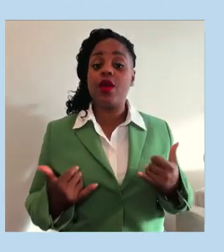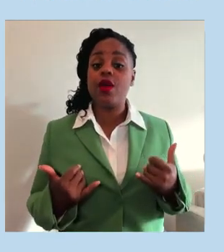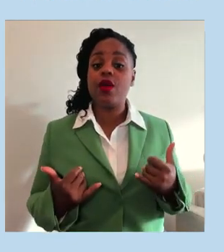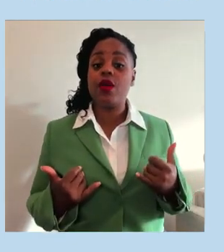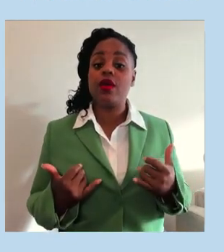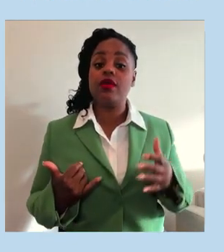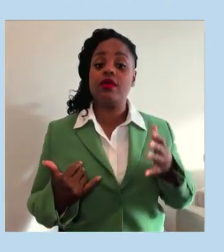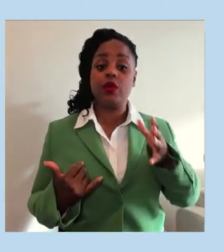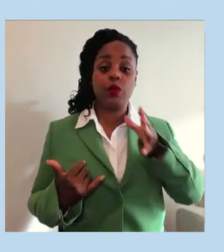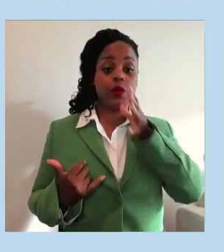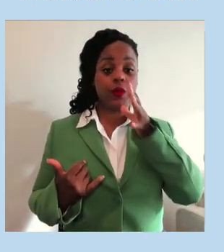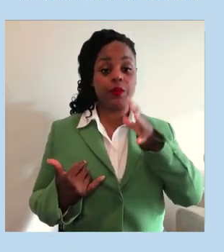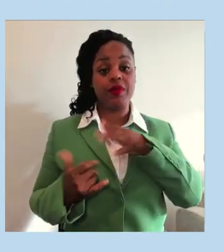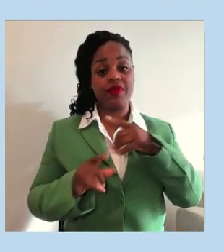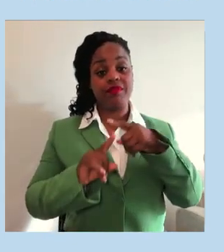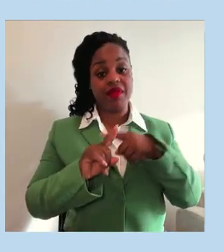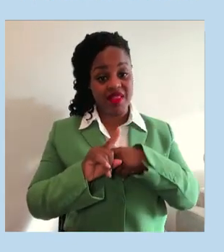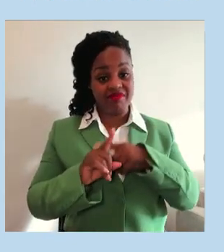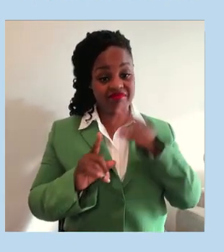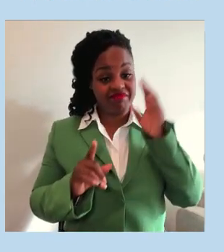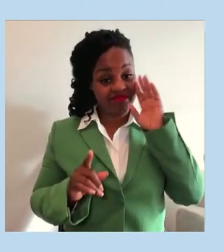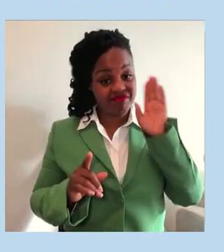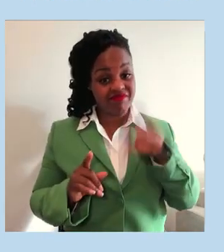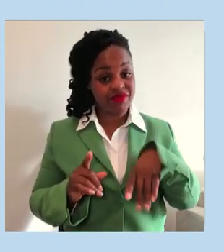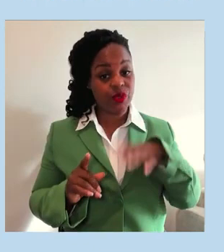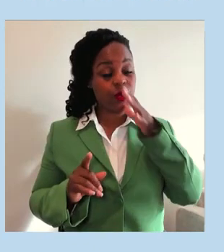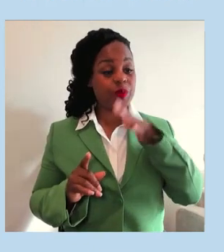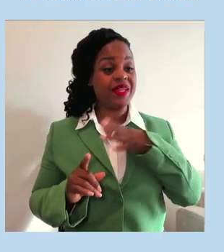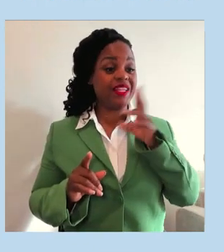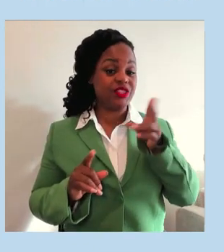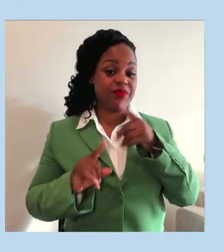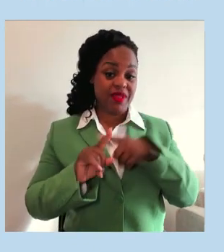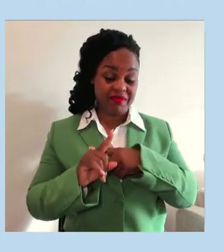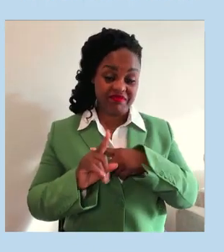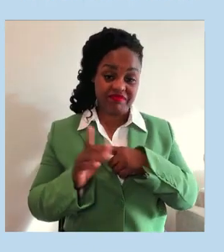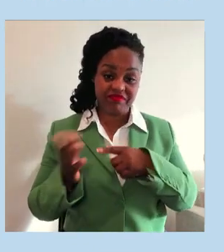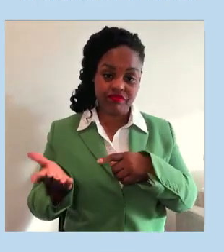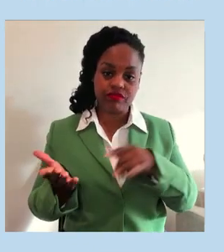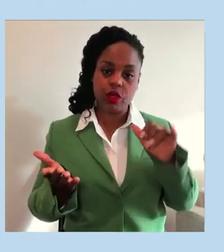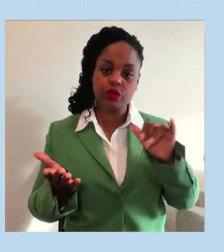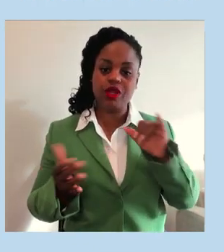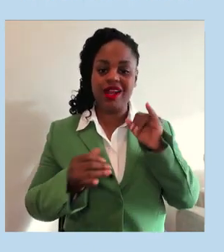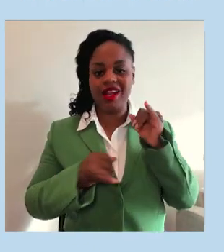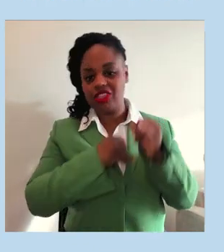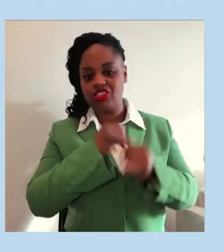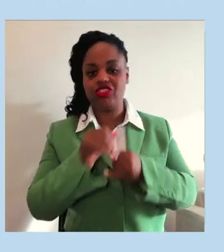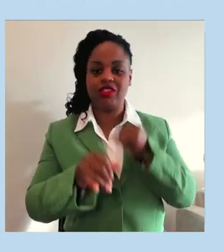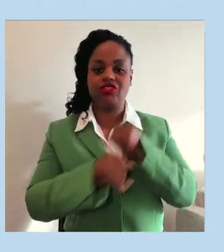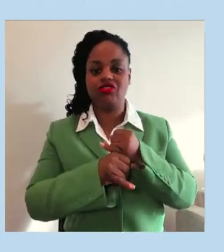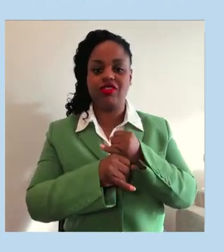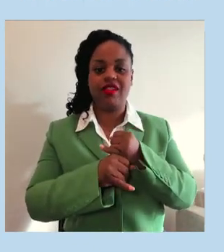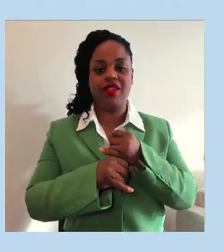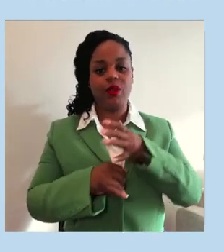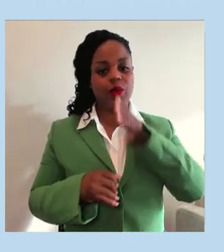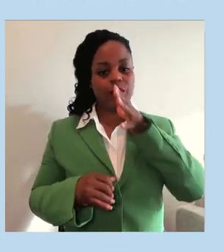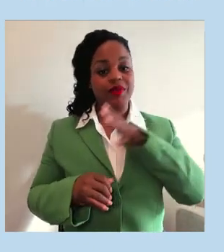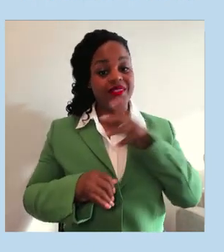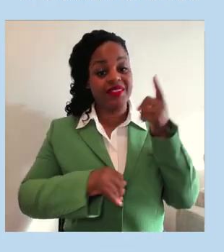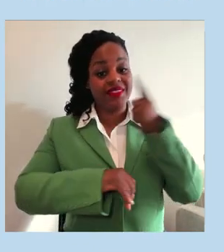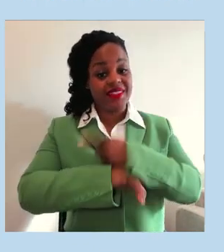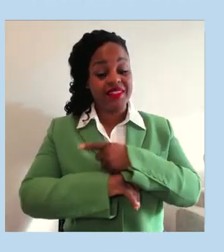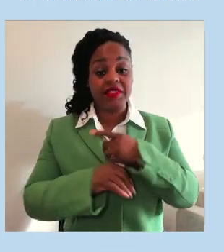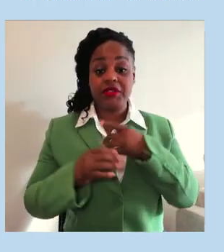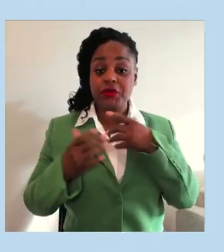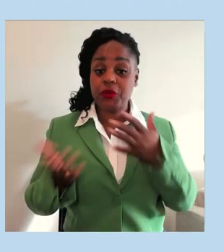the first anniversary of the Gender Policy Council. Tell us, what recommendations do you have for educating young people